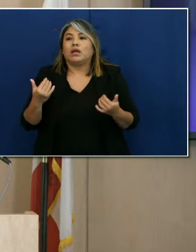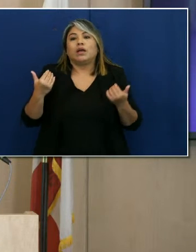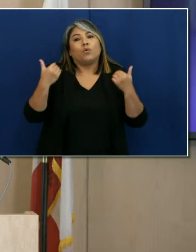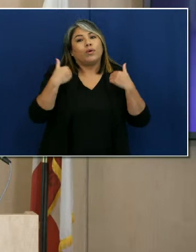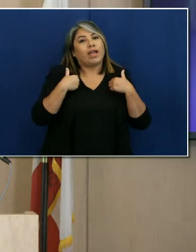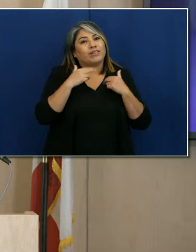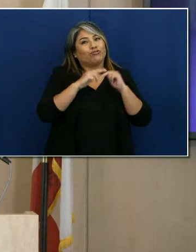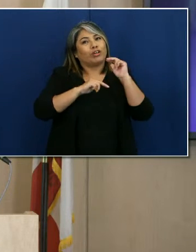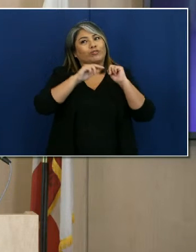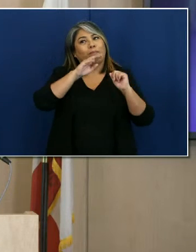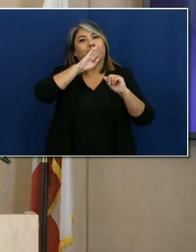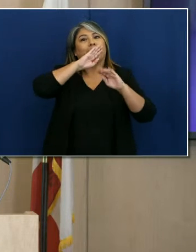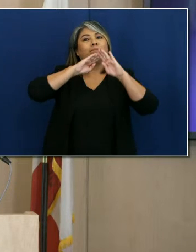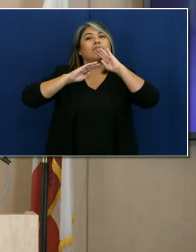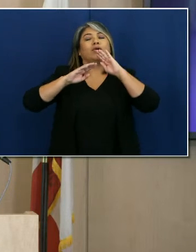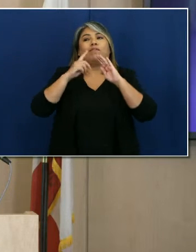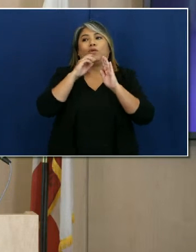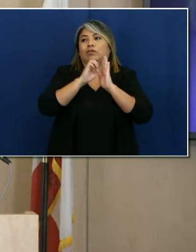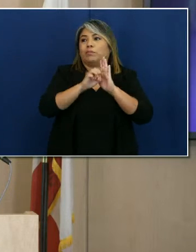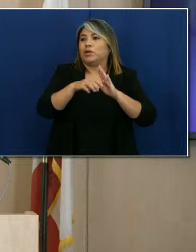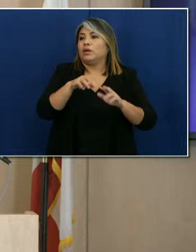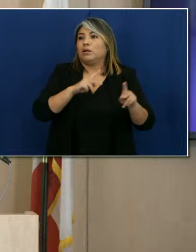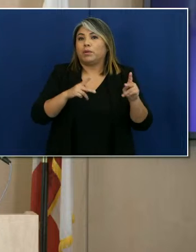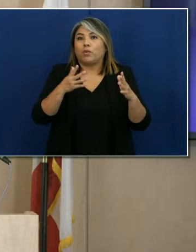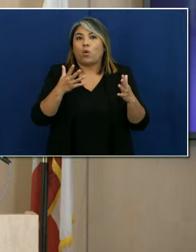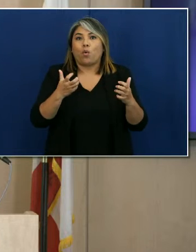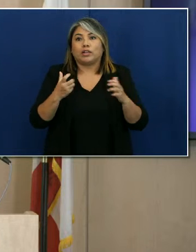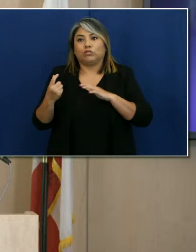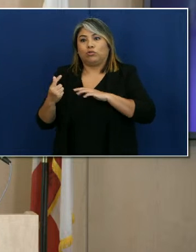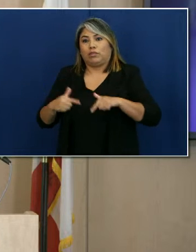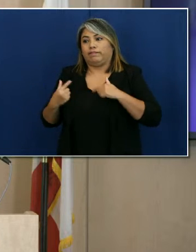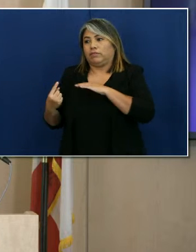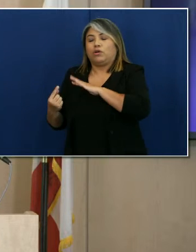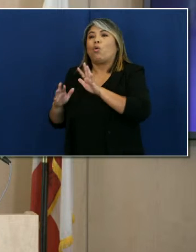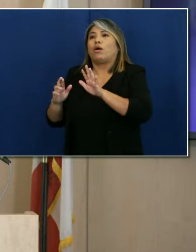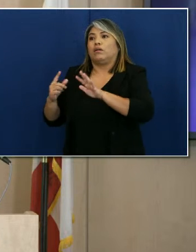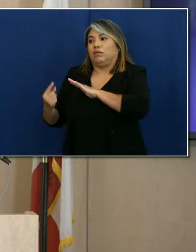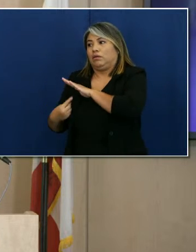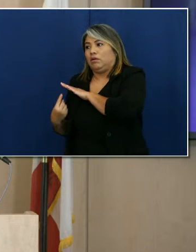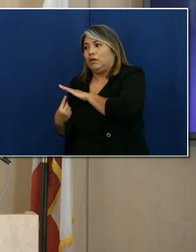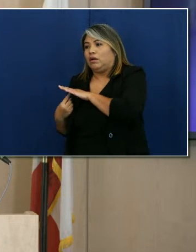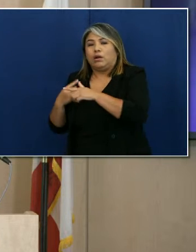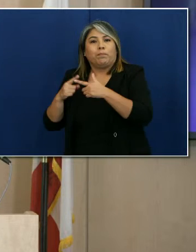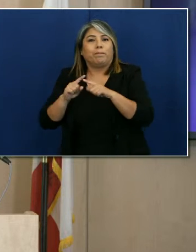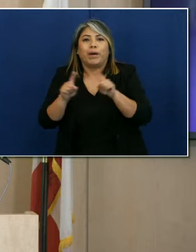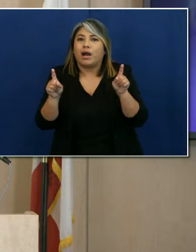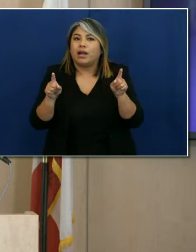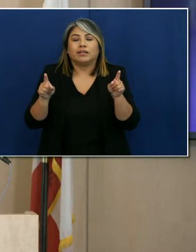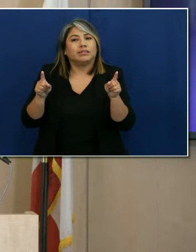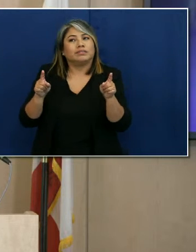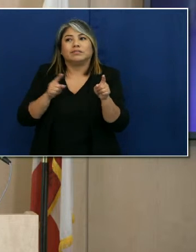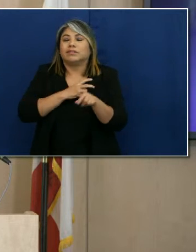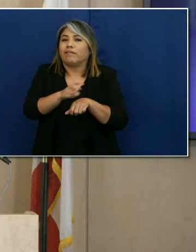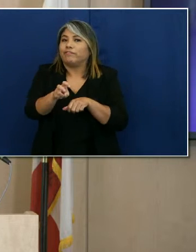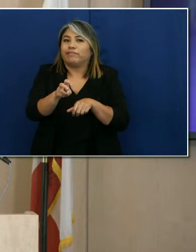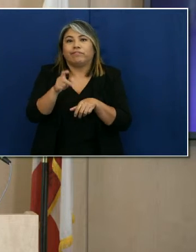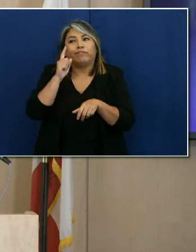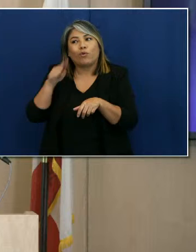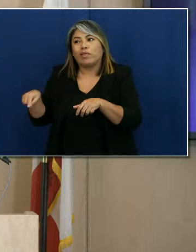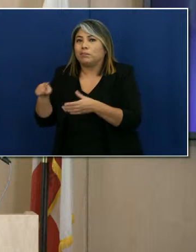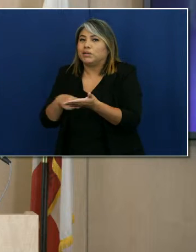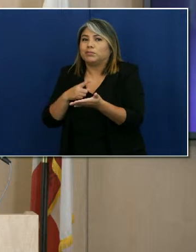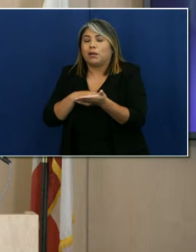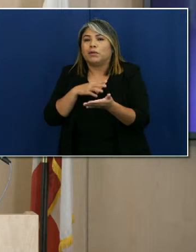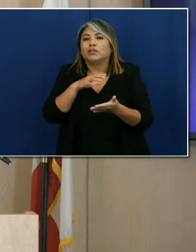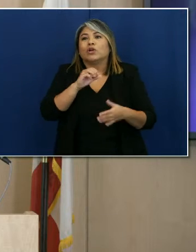structural barriers to, for instance, people who want to isolate when they're in households where that is very, very difficult. What